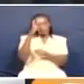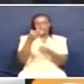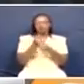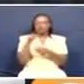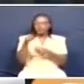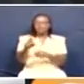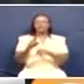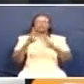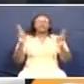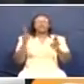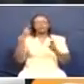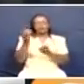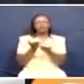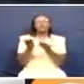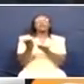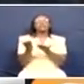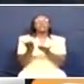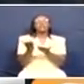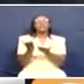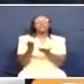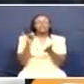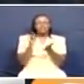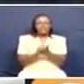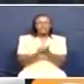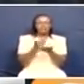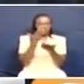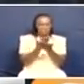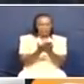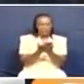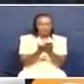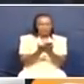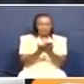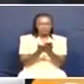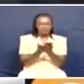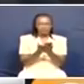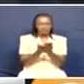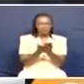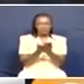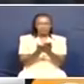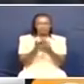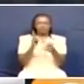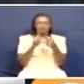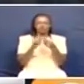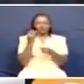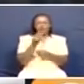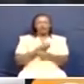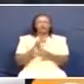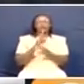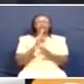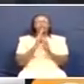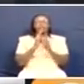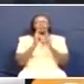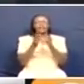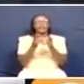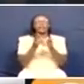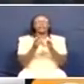available for service. And that is pleaded or deponed to in our replying affidavit,